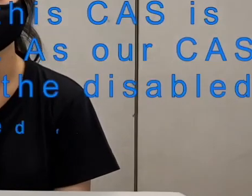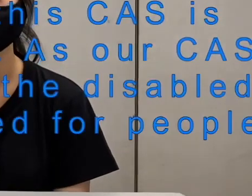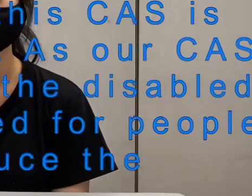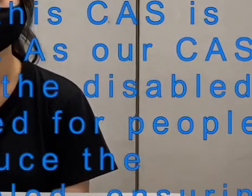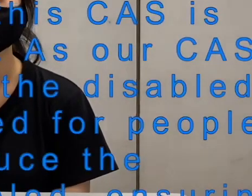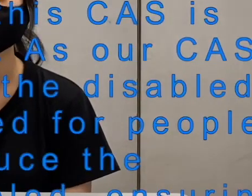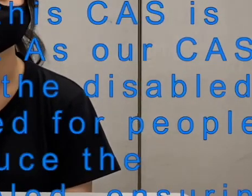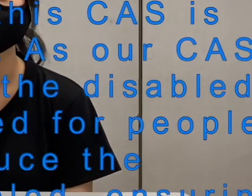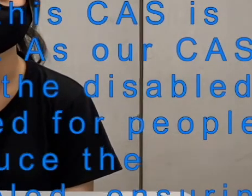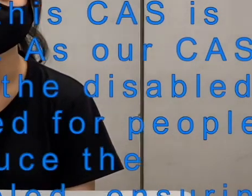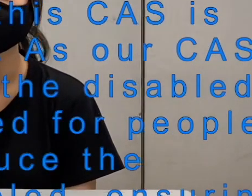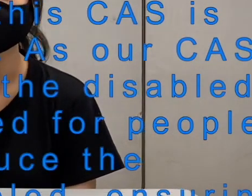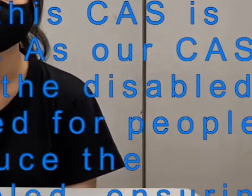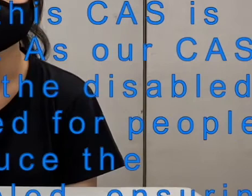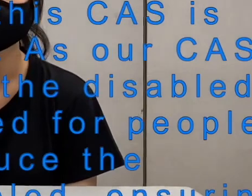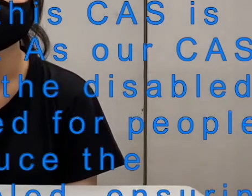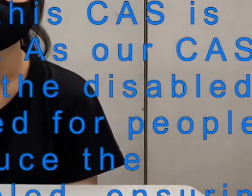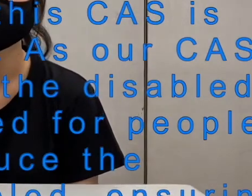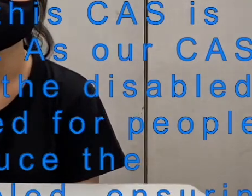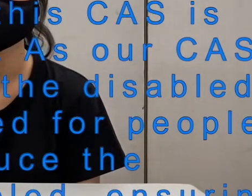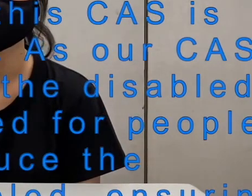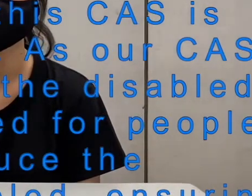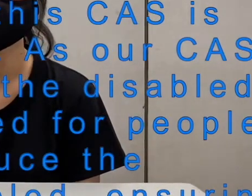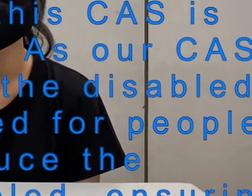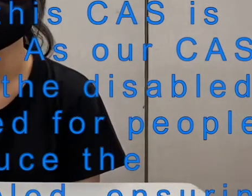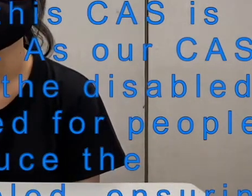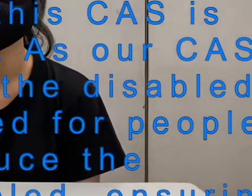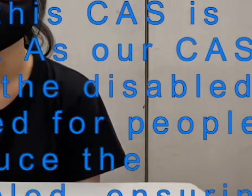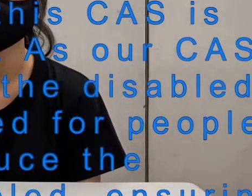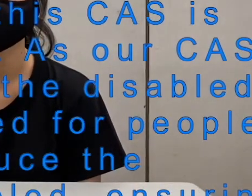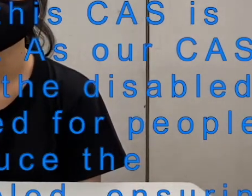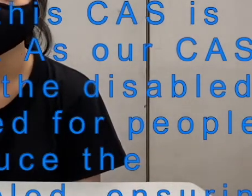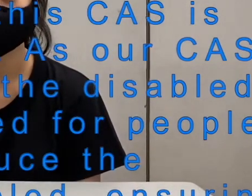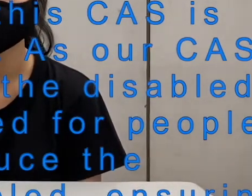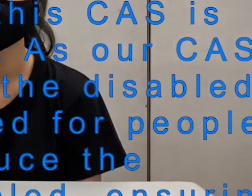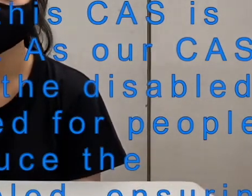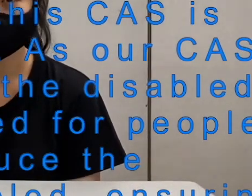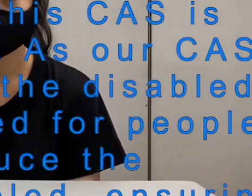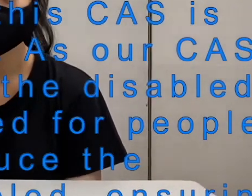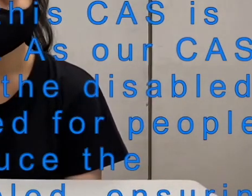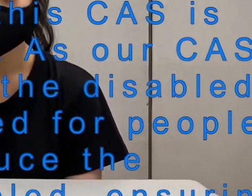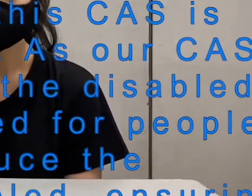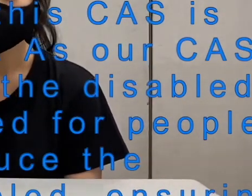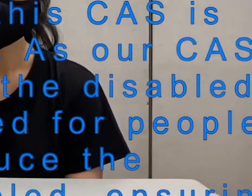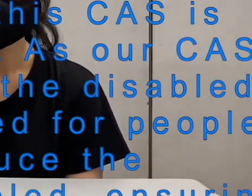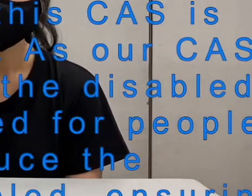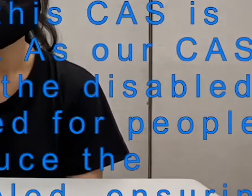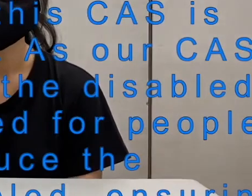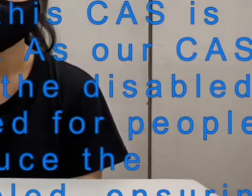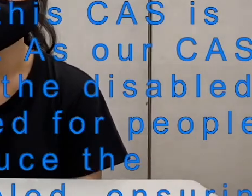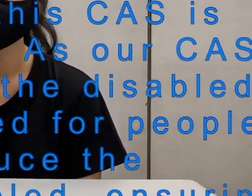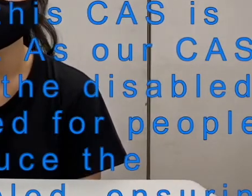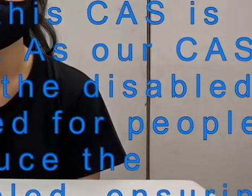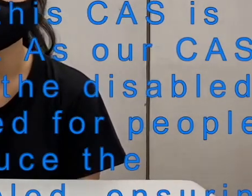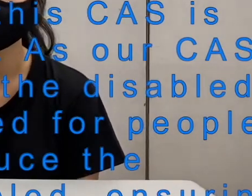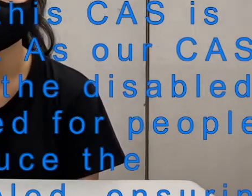The UN SDG that is the most relevant in our CAS is goal number 10, reduce inequalities. As our CAS aims to promote inclusivity of the disabled through